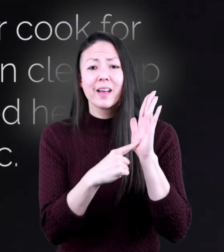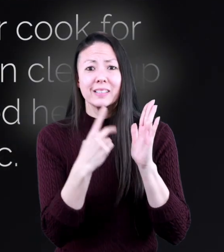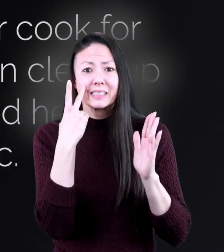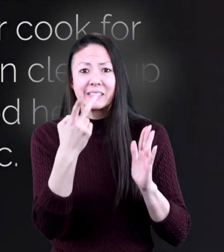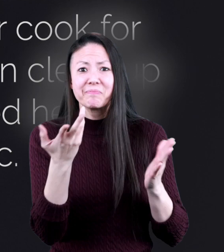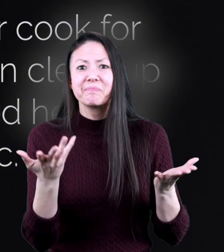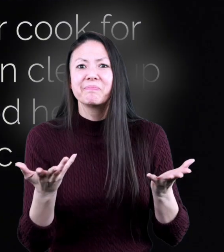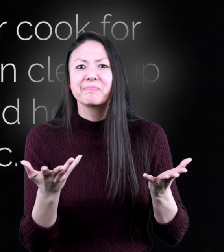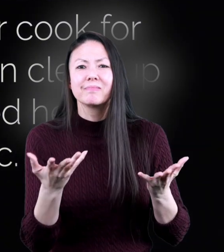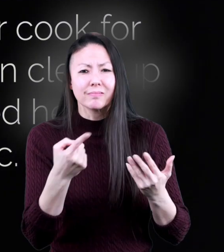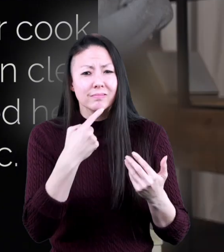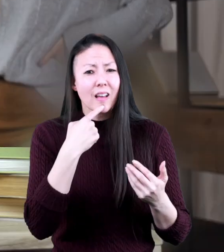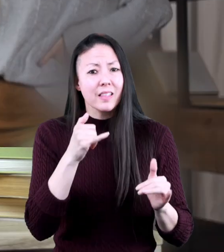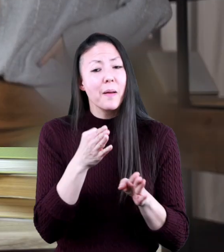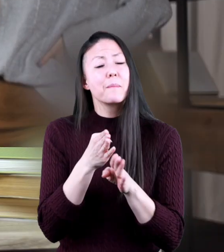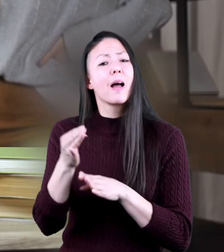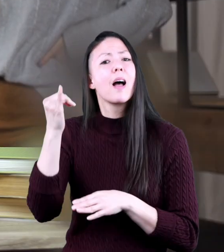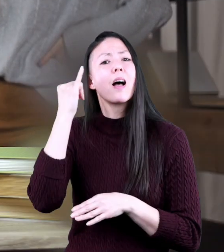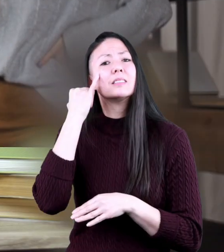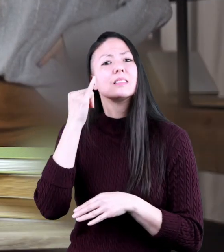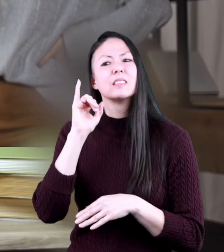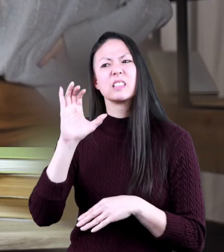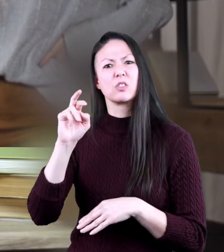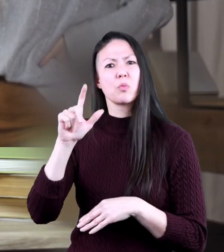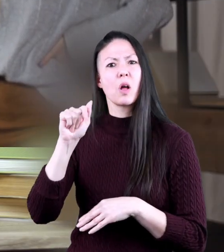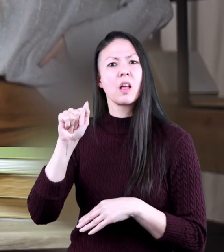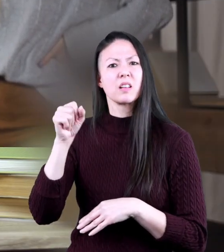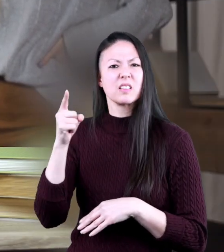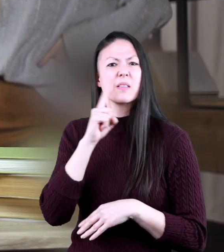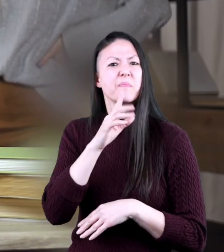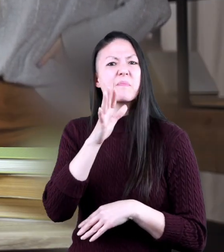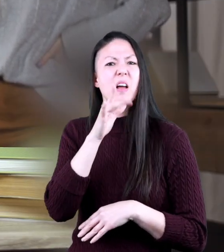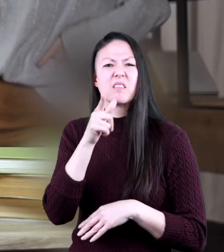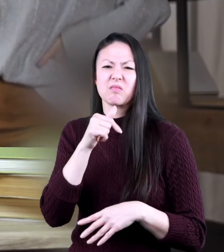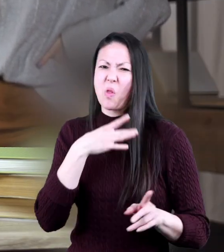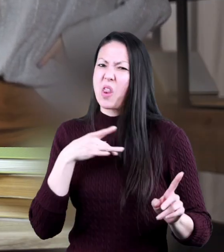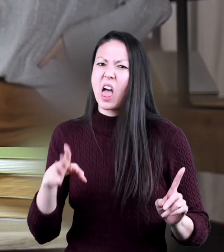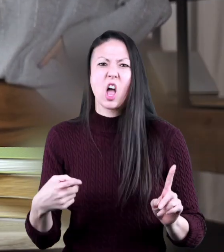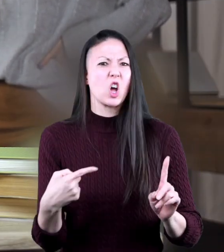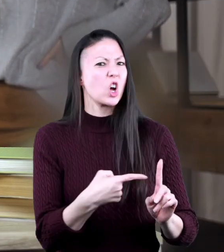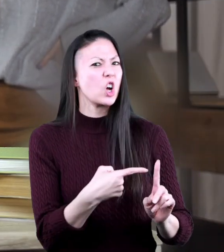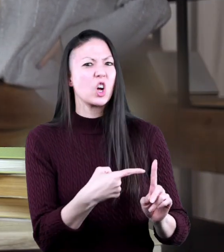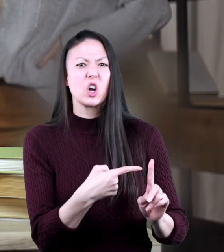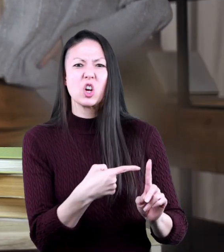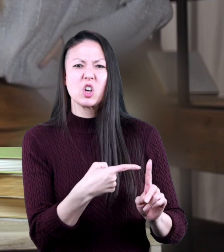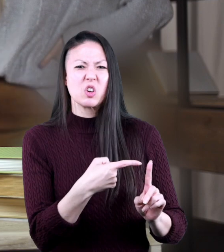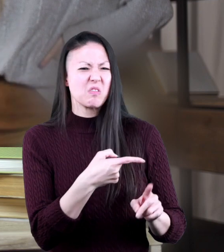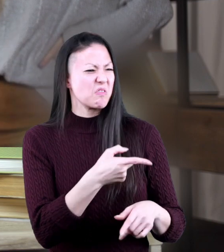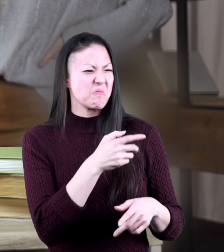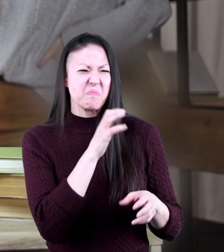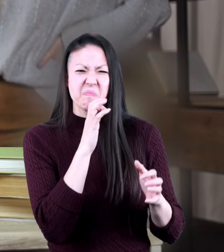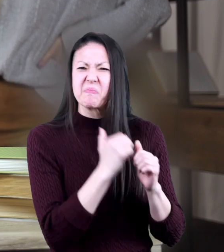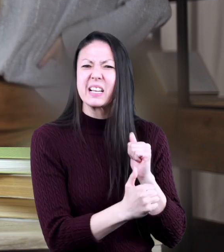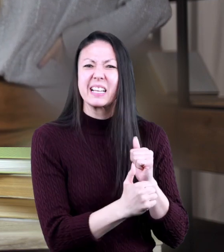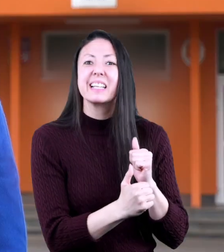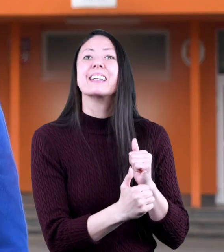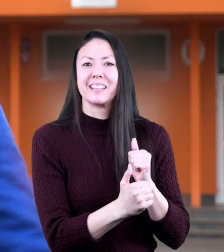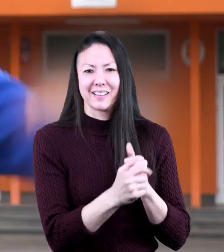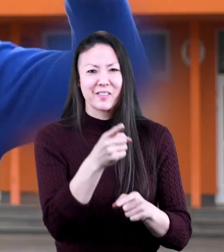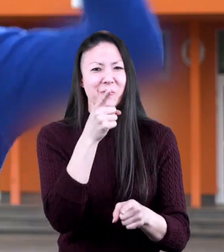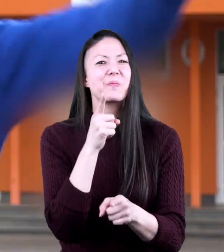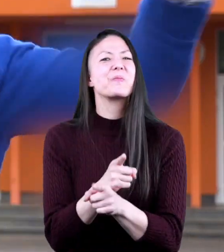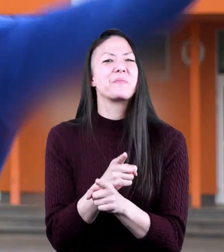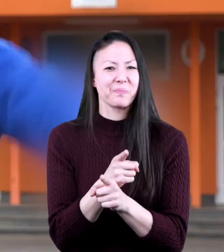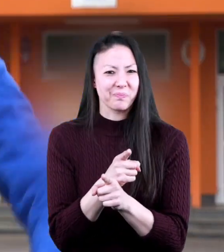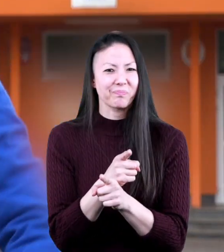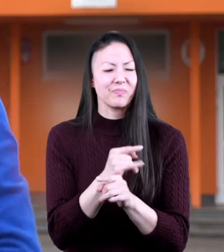paragraph? If you said the main idea is that Cinderella's stepmom did not like Cinderella and treated her poorly, you're